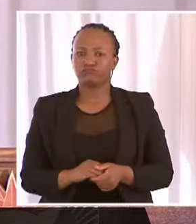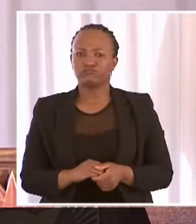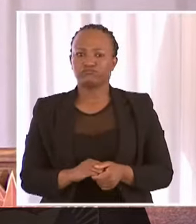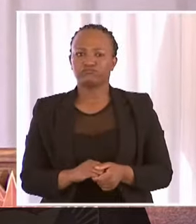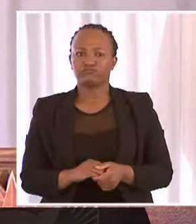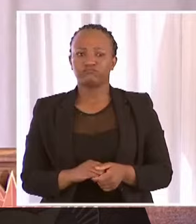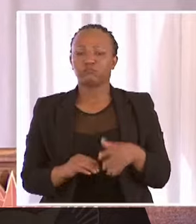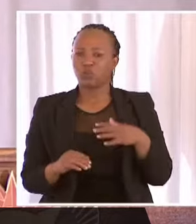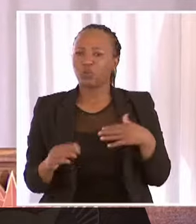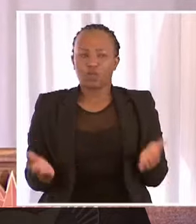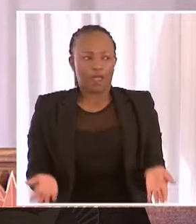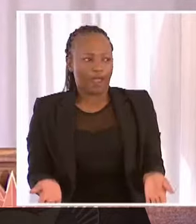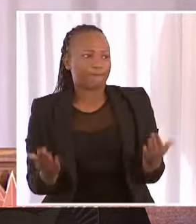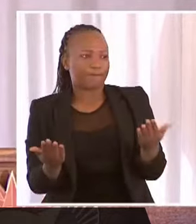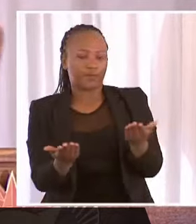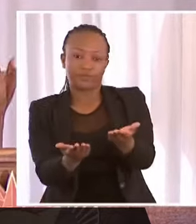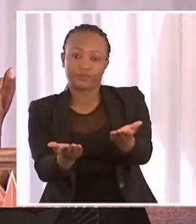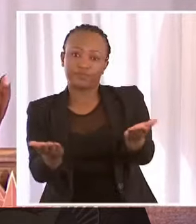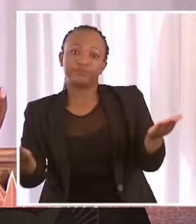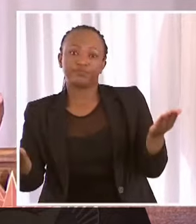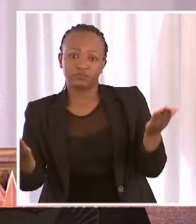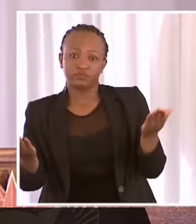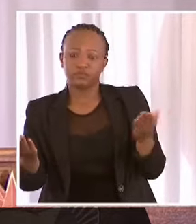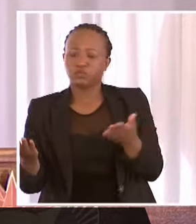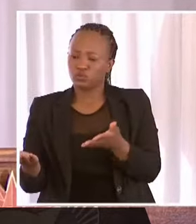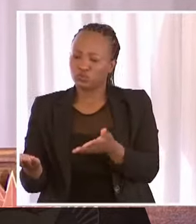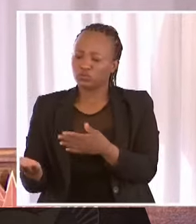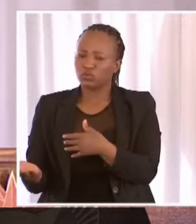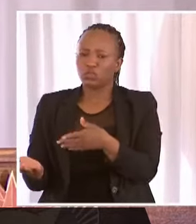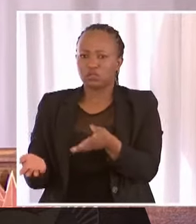It is up to us now to release him,